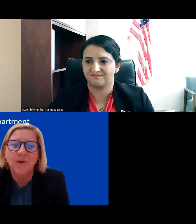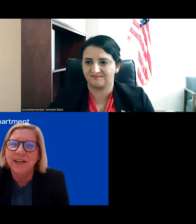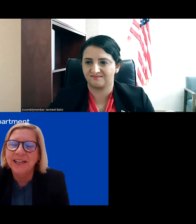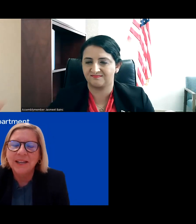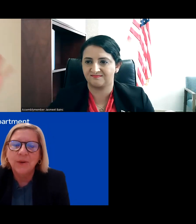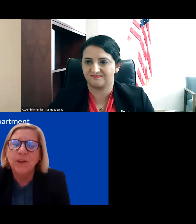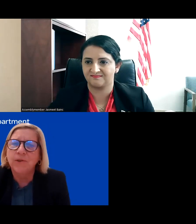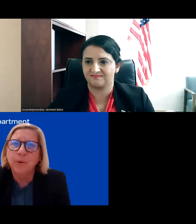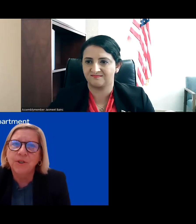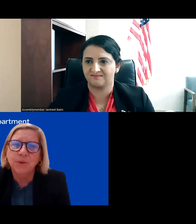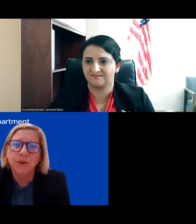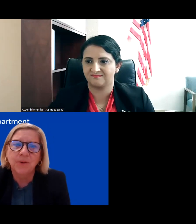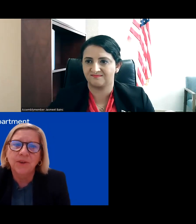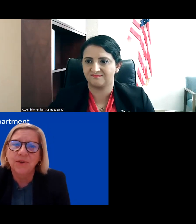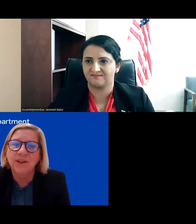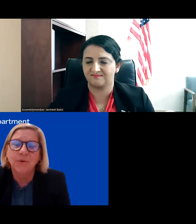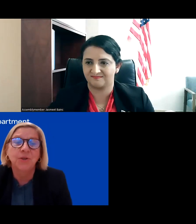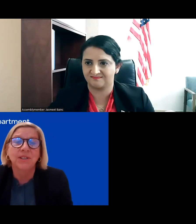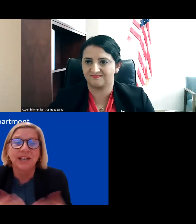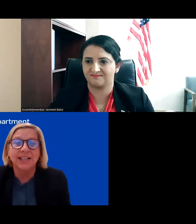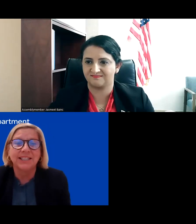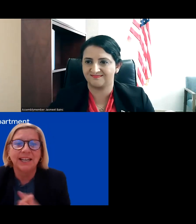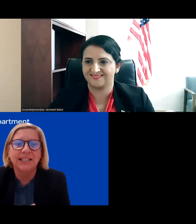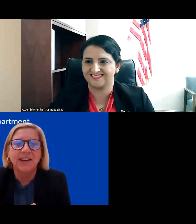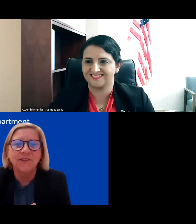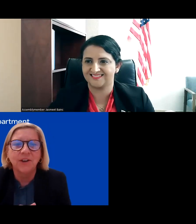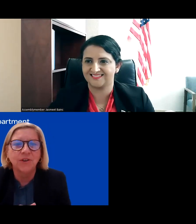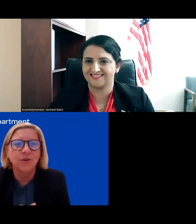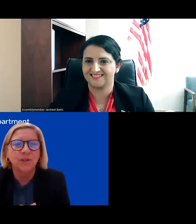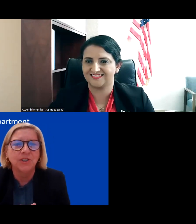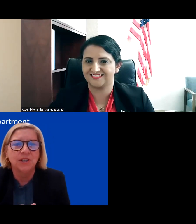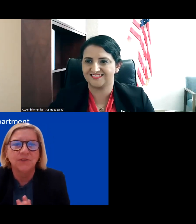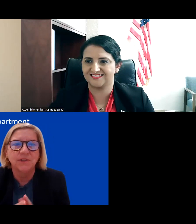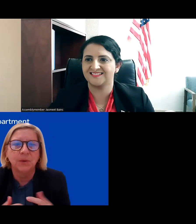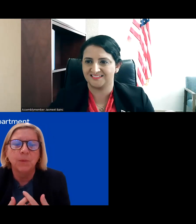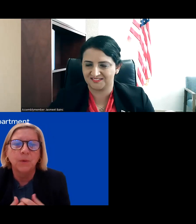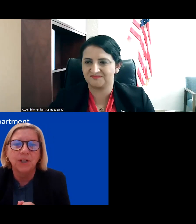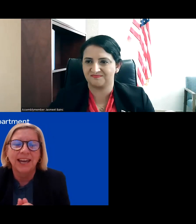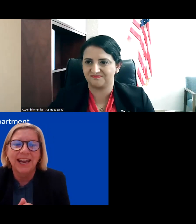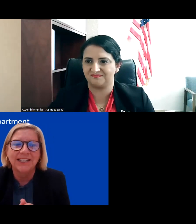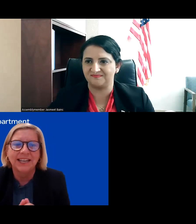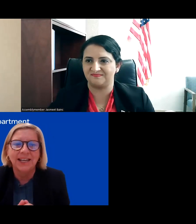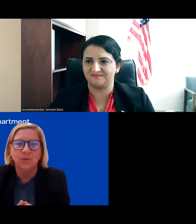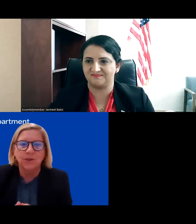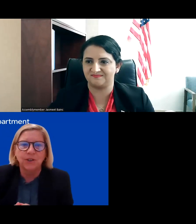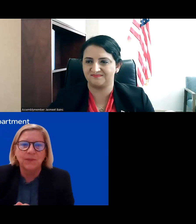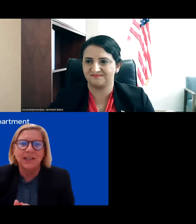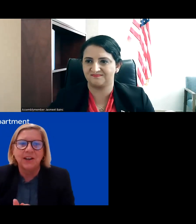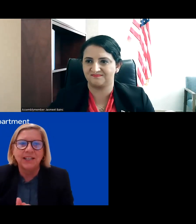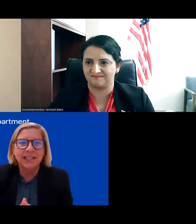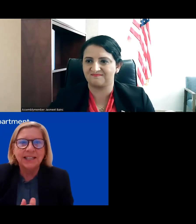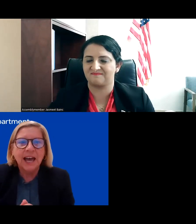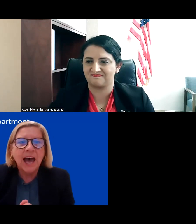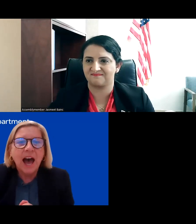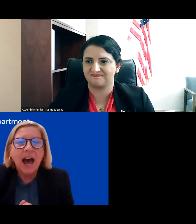I know, and we look forward to working with you. And we're so excited today to unveil the new initiatives that we'll be working hand in hand with your committee